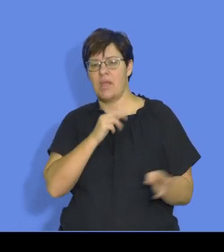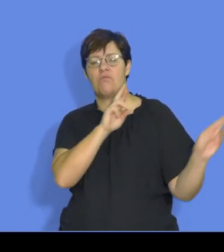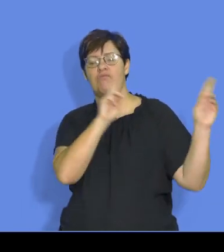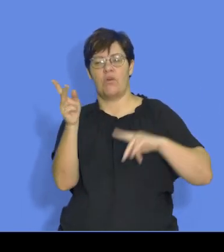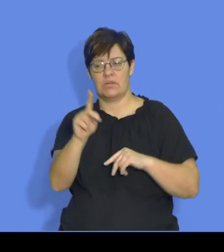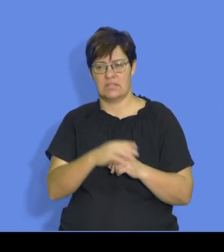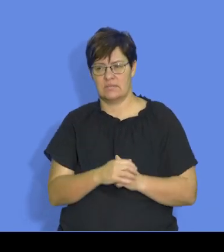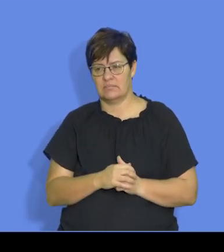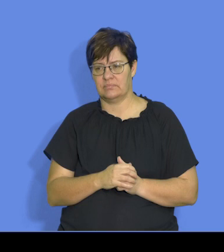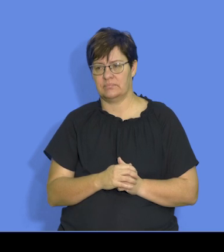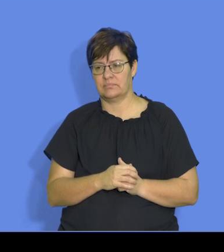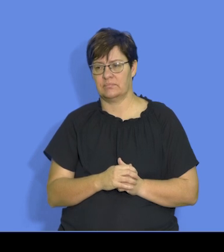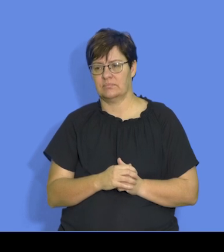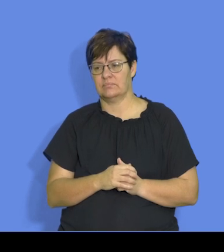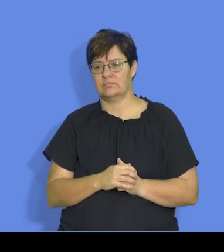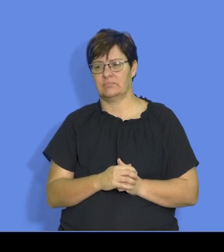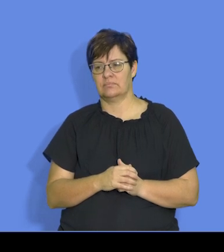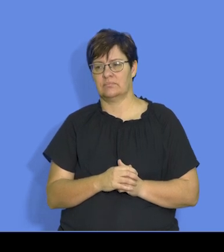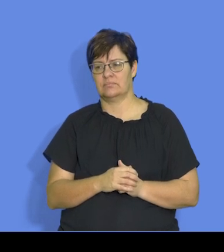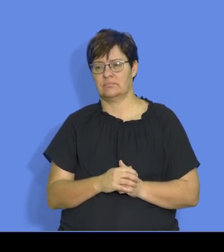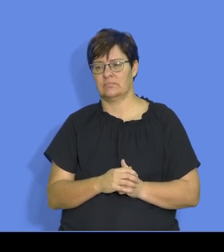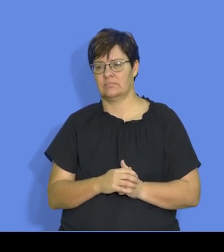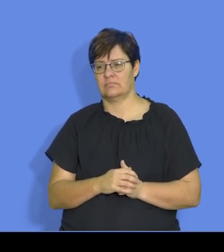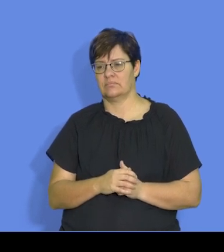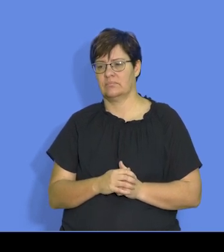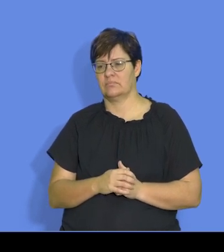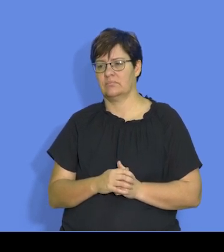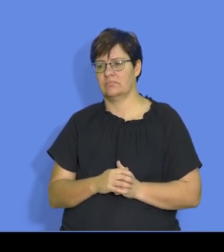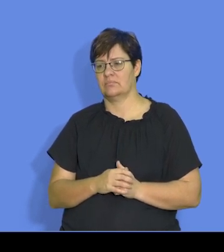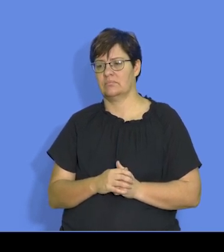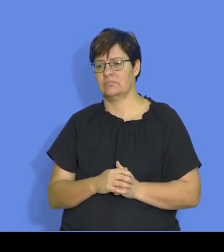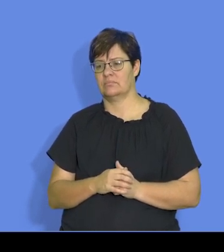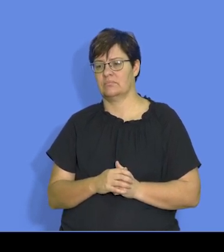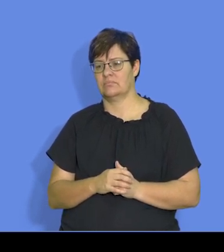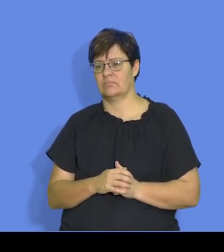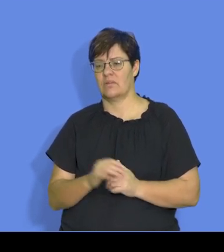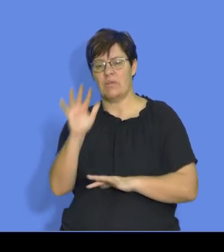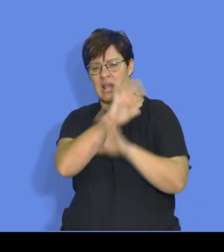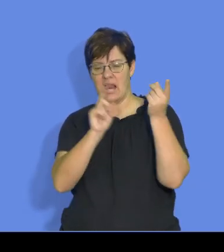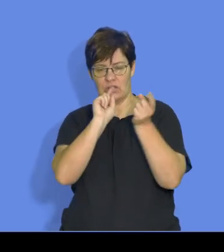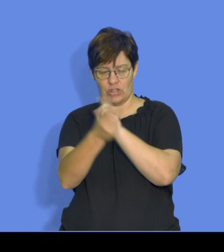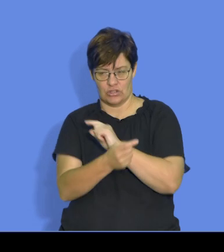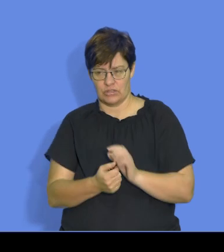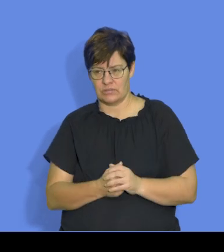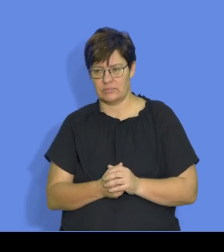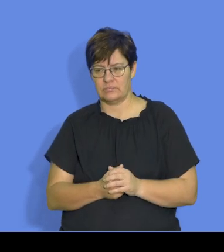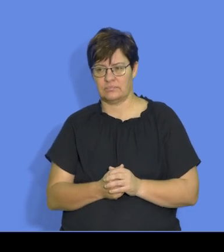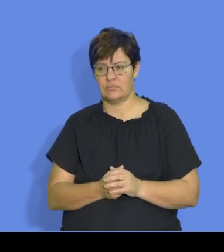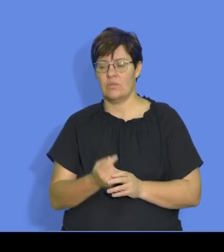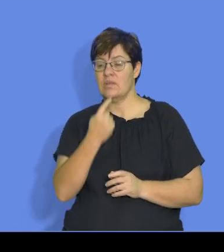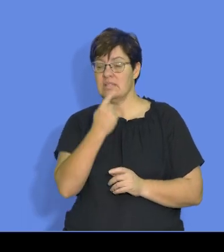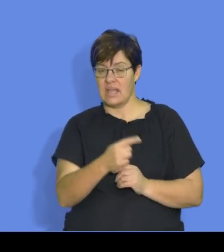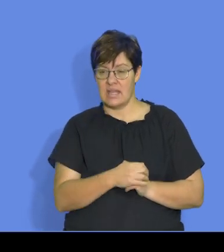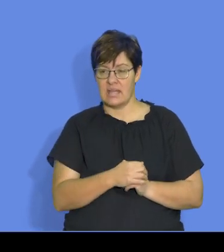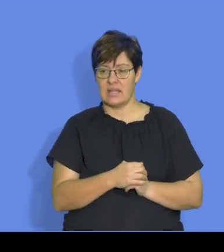to here. Here, this is the one I'm looking for. Let me just change the color for us. So we said that